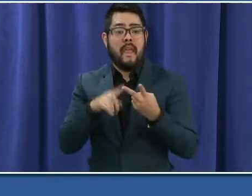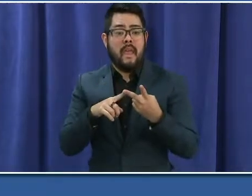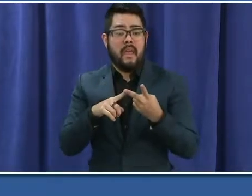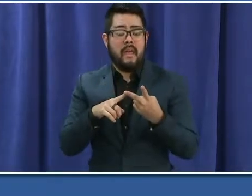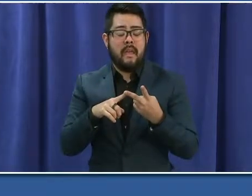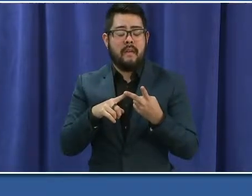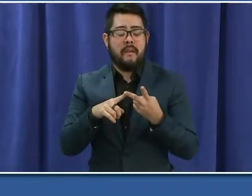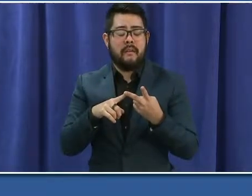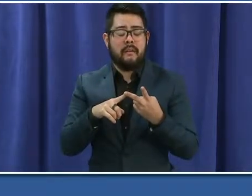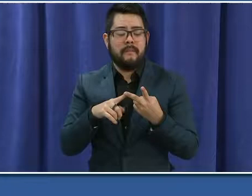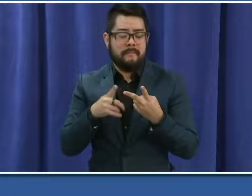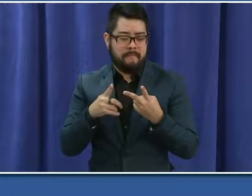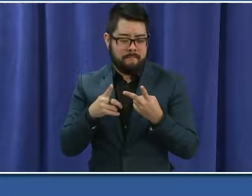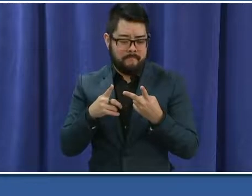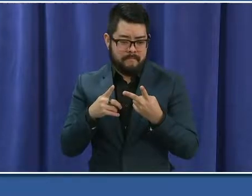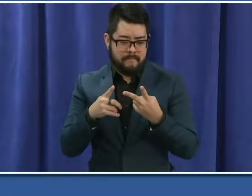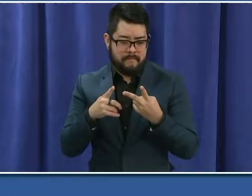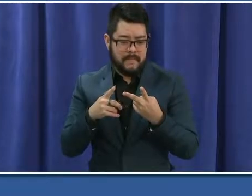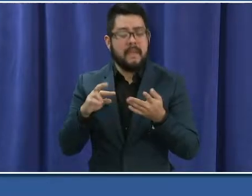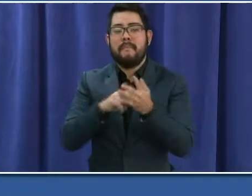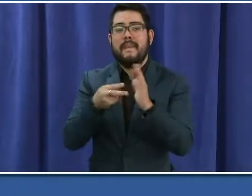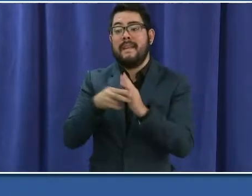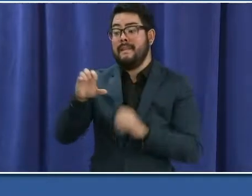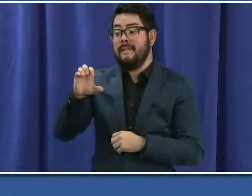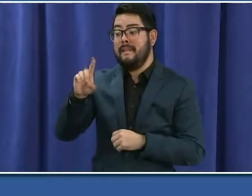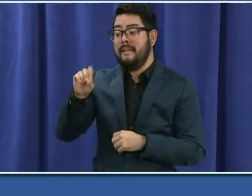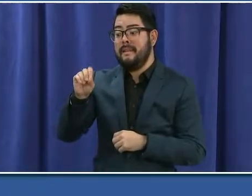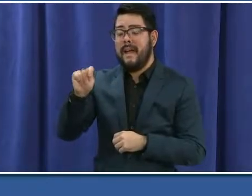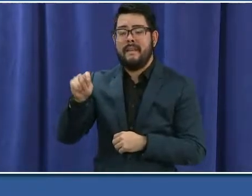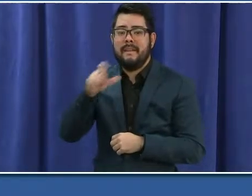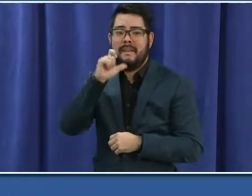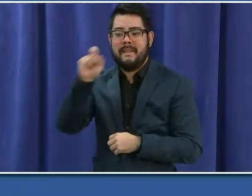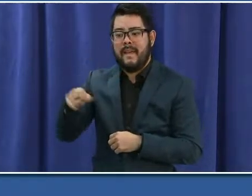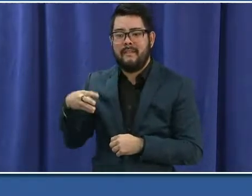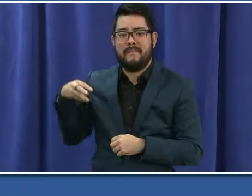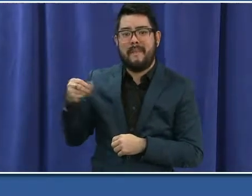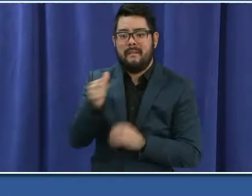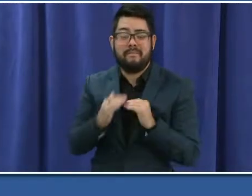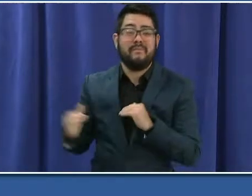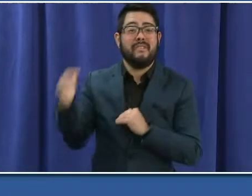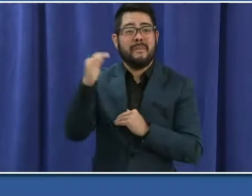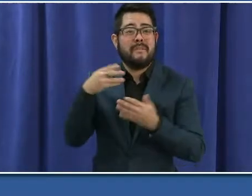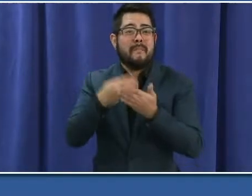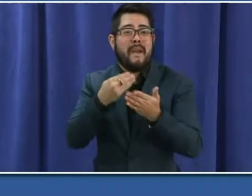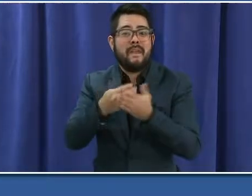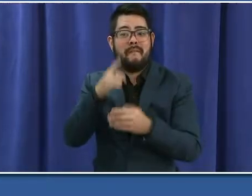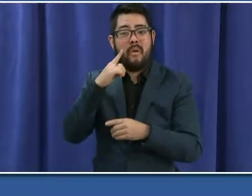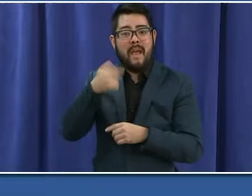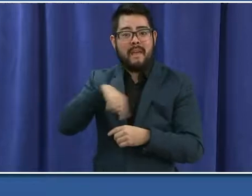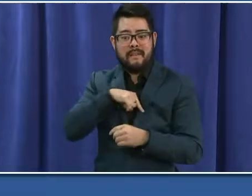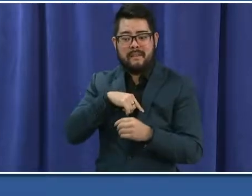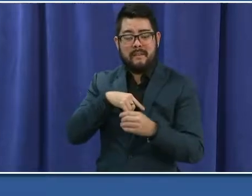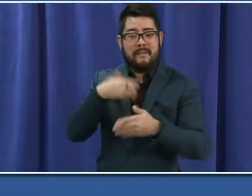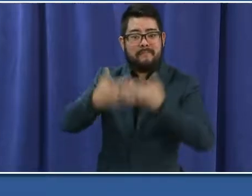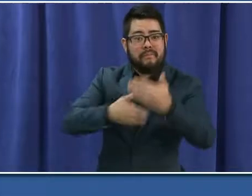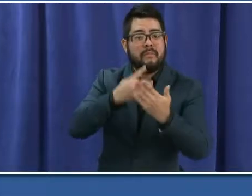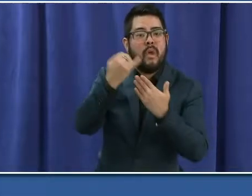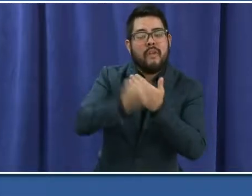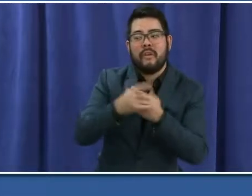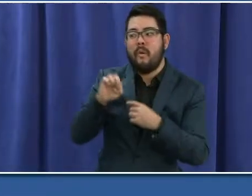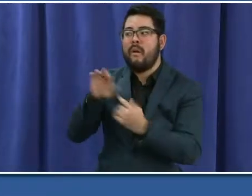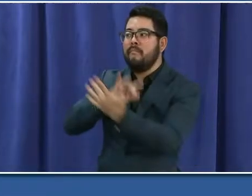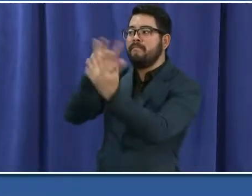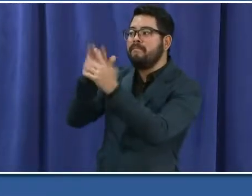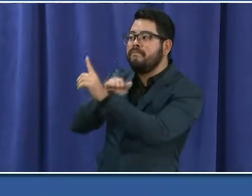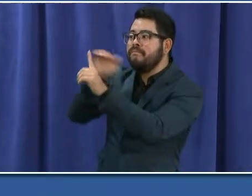doesn't have to allow CDOT to spend more money on resurfacing or for us to have to bother the budget director to